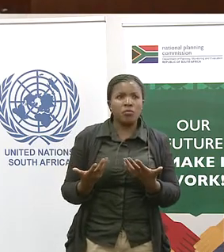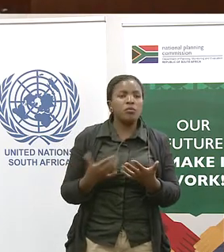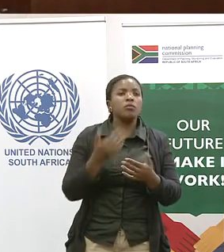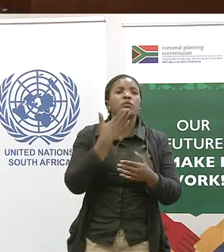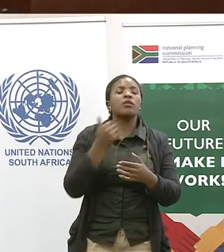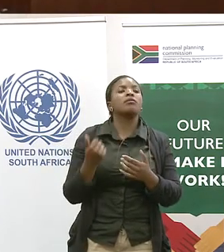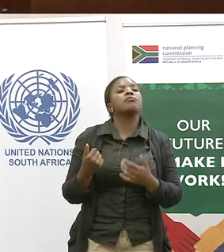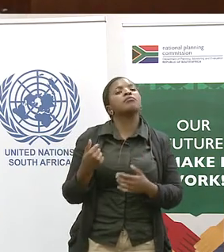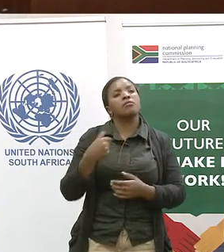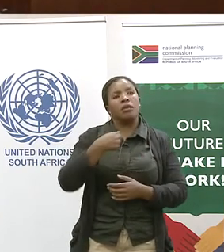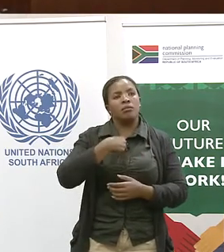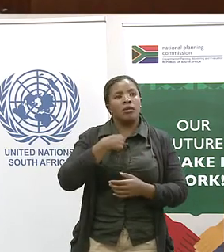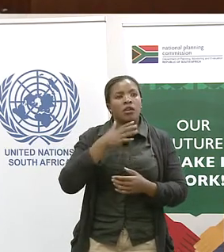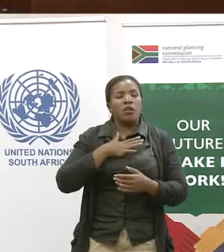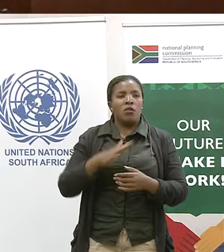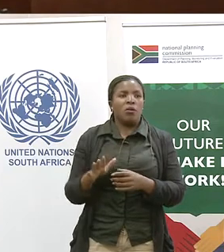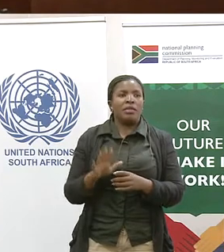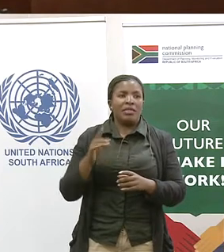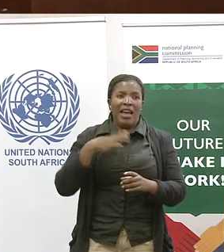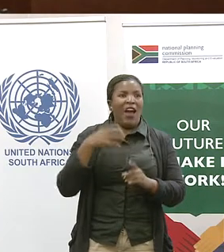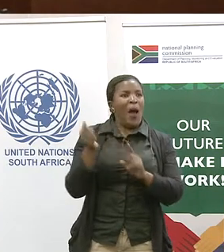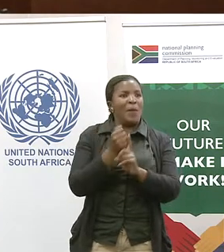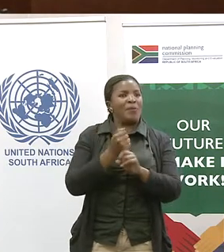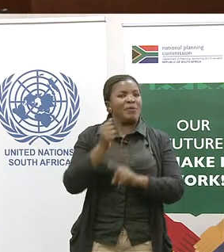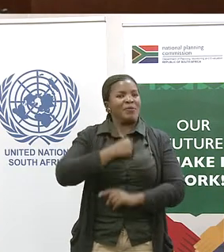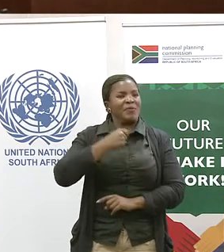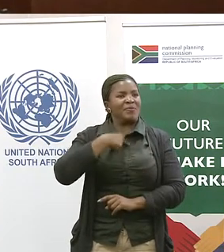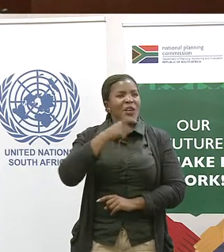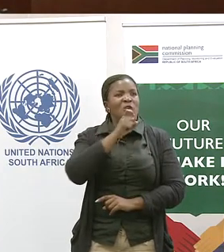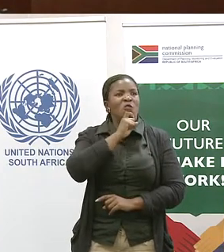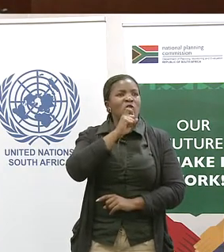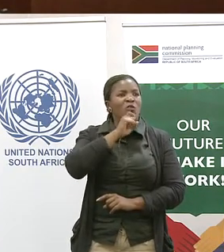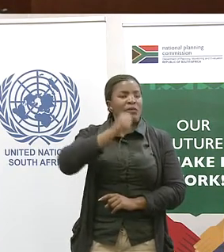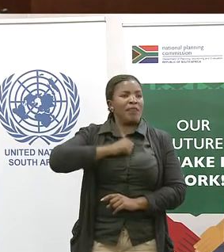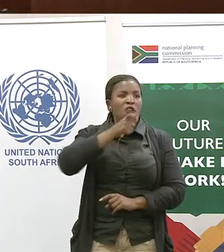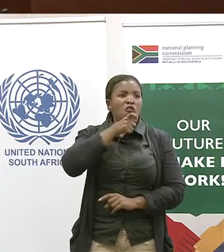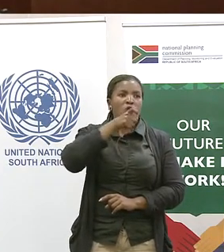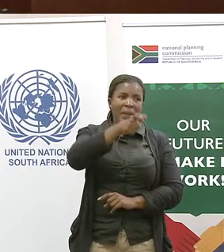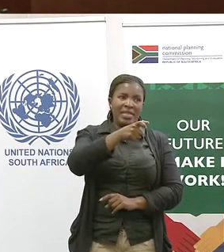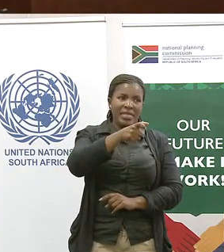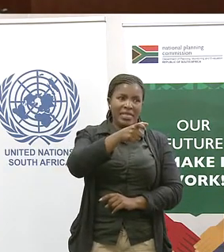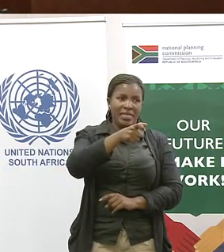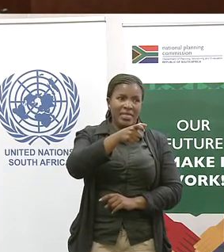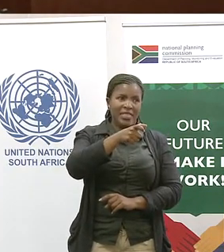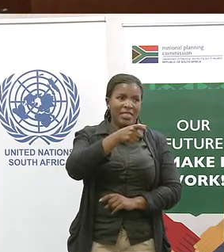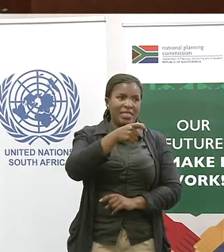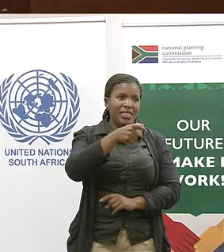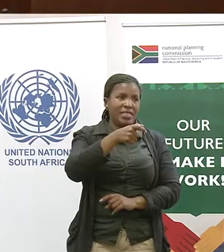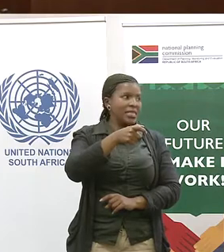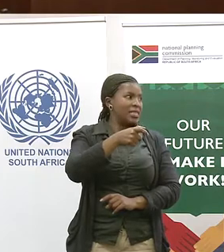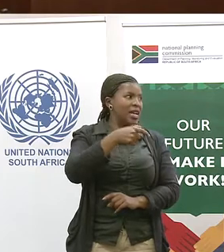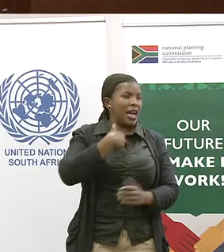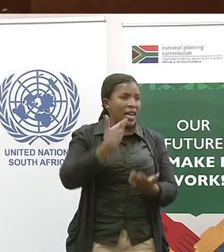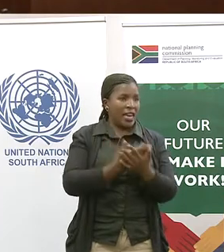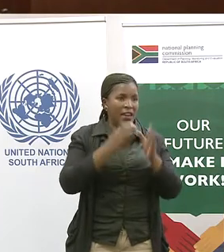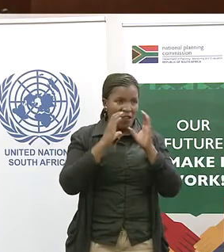to abuse the advantage of having the mic in my hand and quickly raise my comment so that I can then concentrate on running